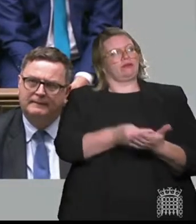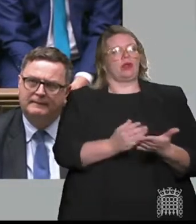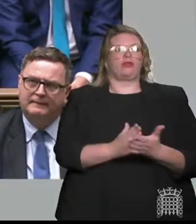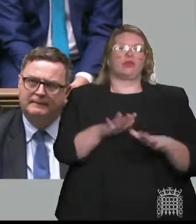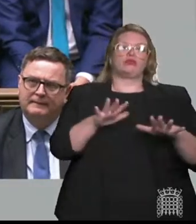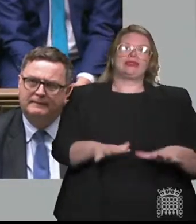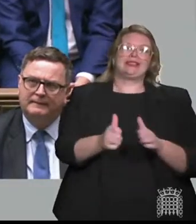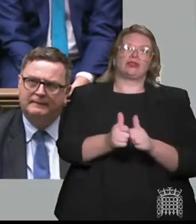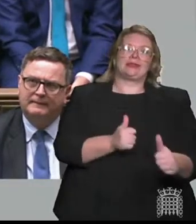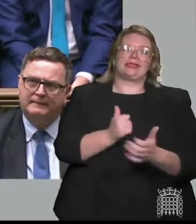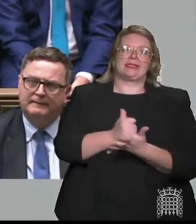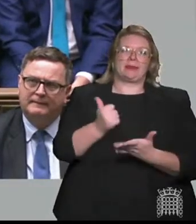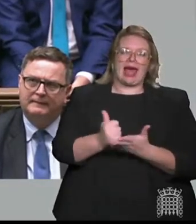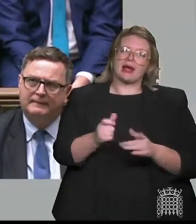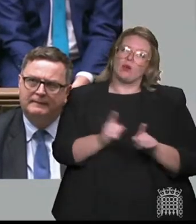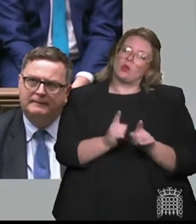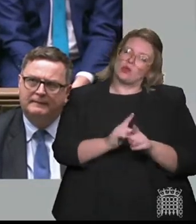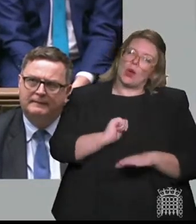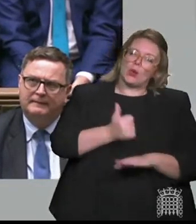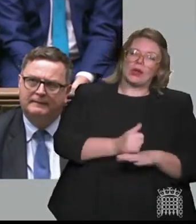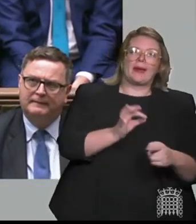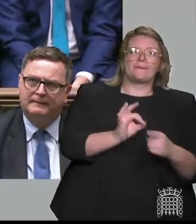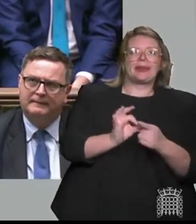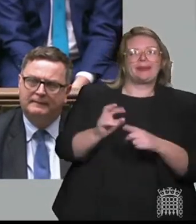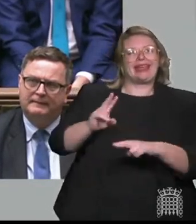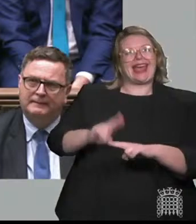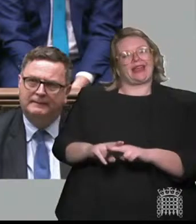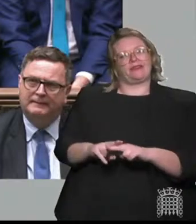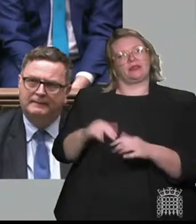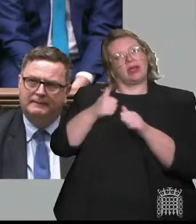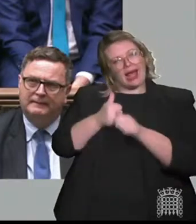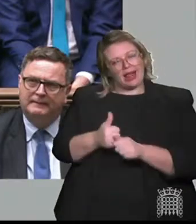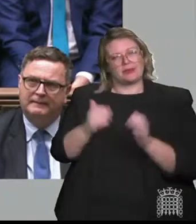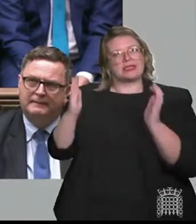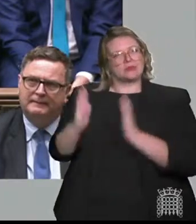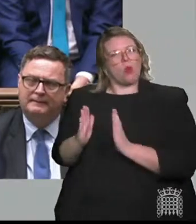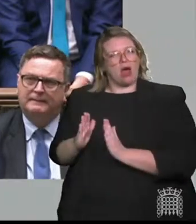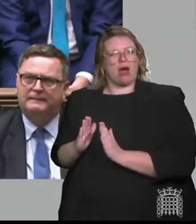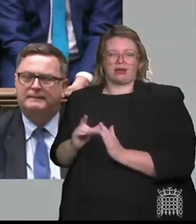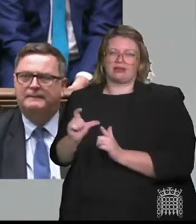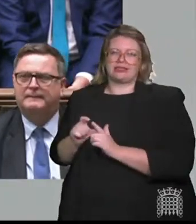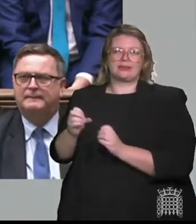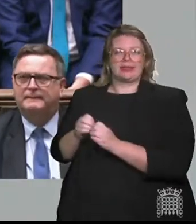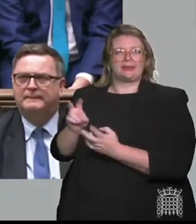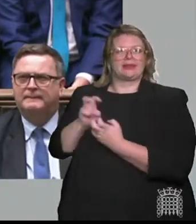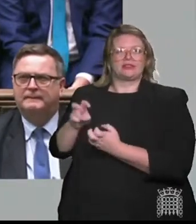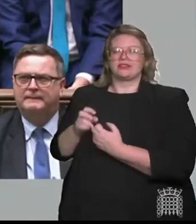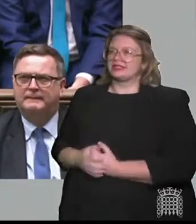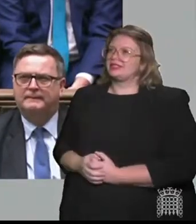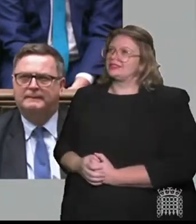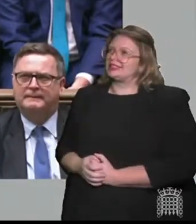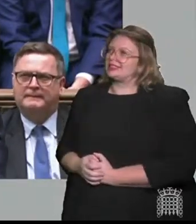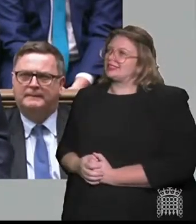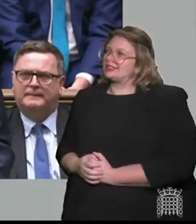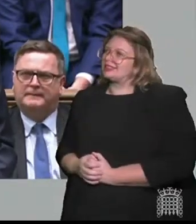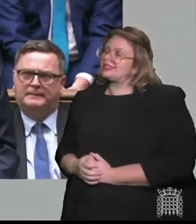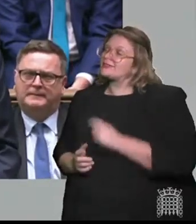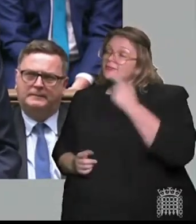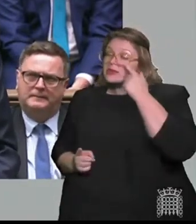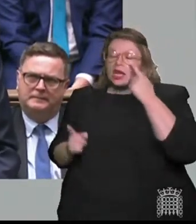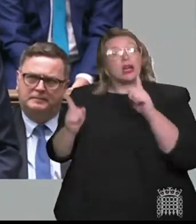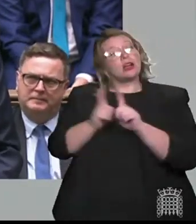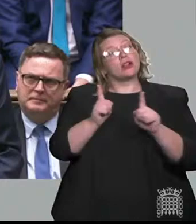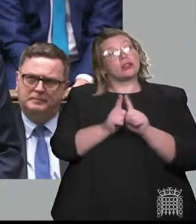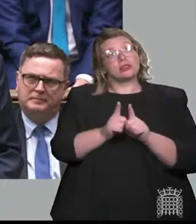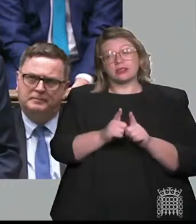and opening the PPF as an investment vehicle for smaller DB pension schemes. I will also consult